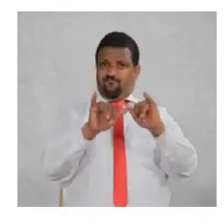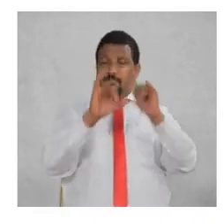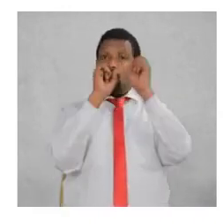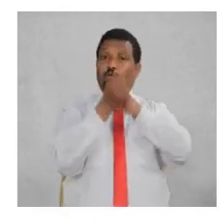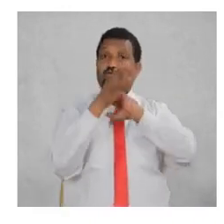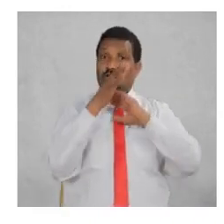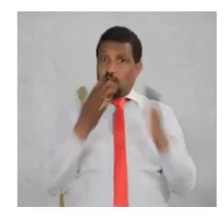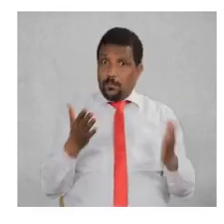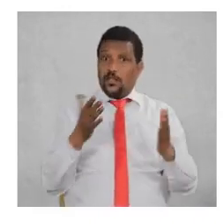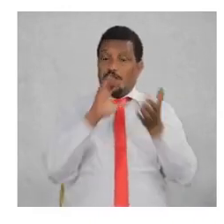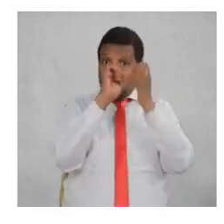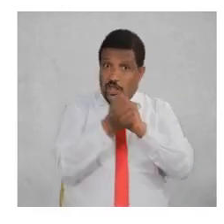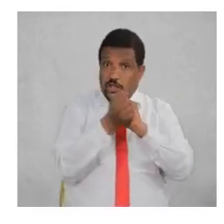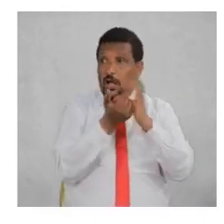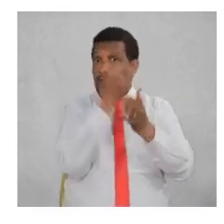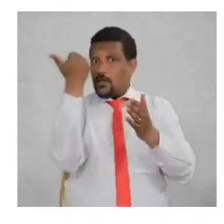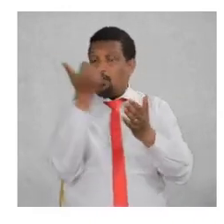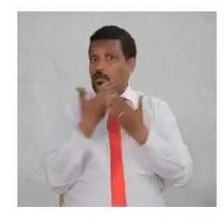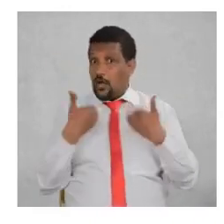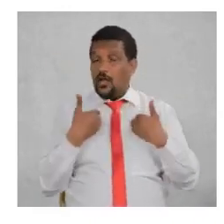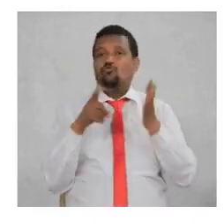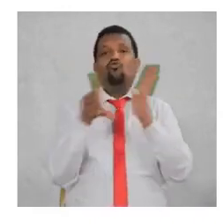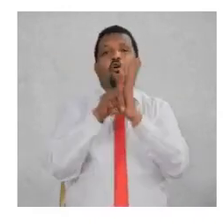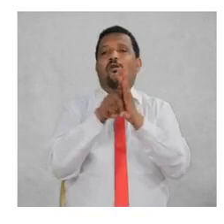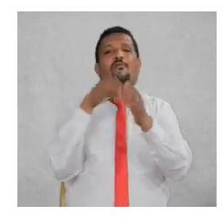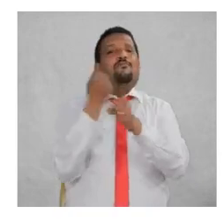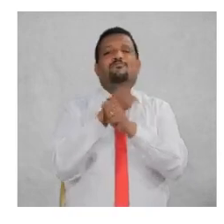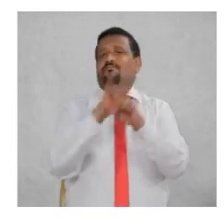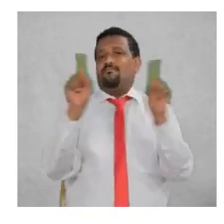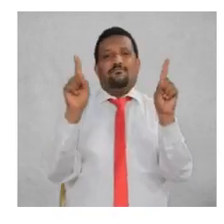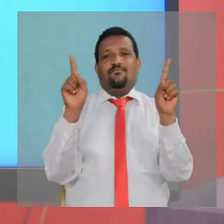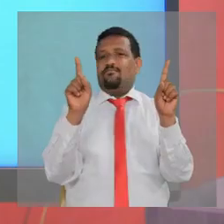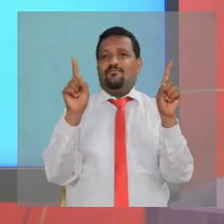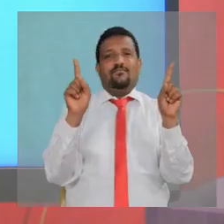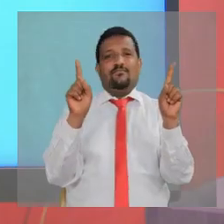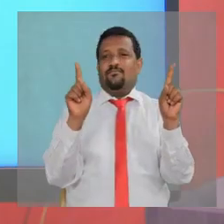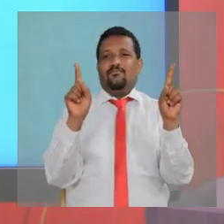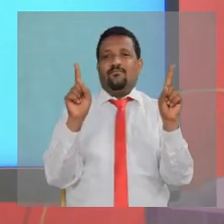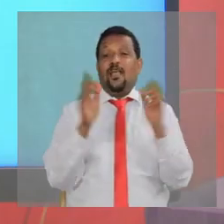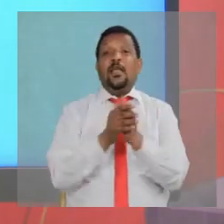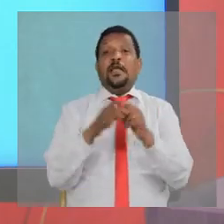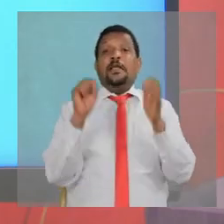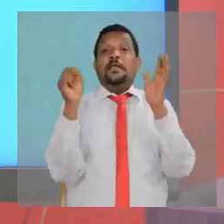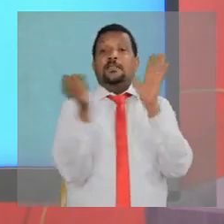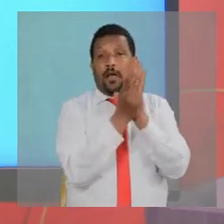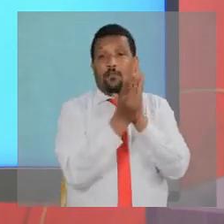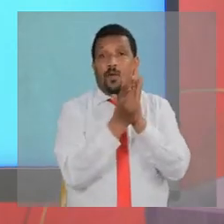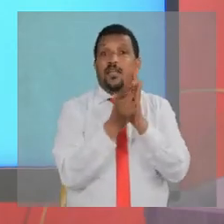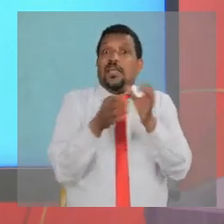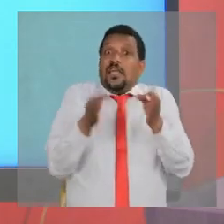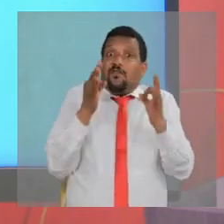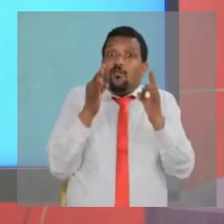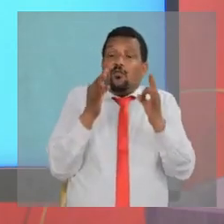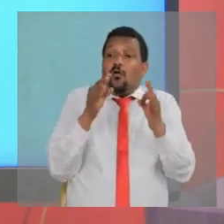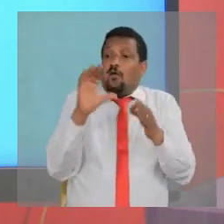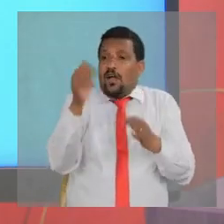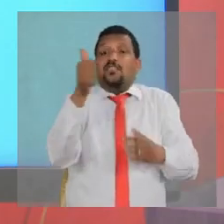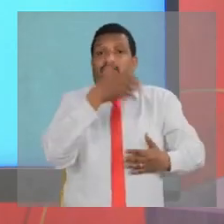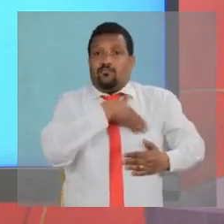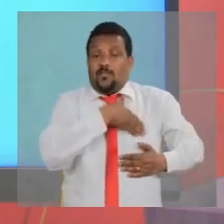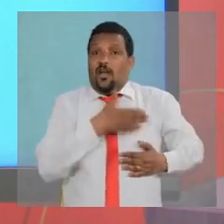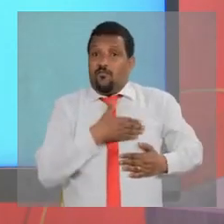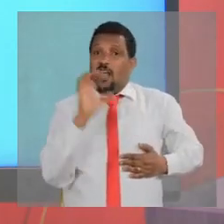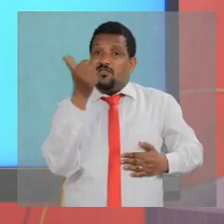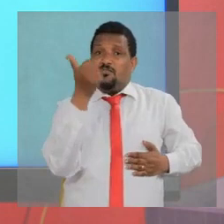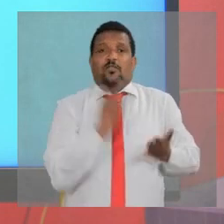unchanged. If there is a change in other things, this law is not applicable. For example, if you do have timber,